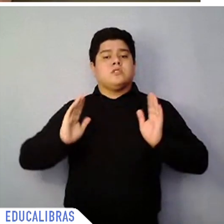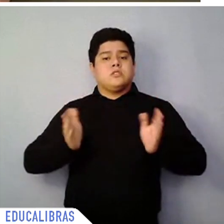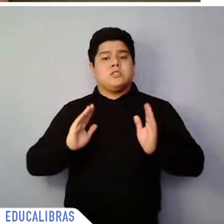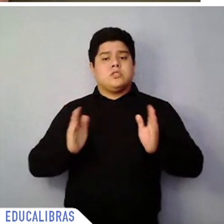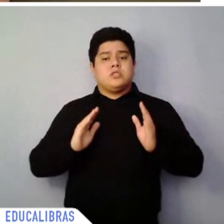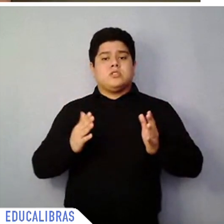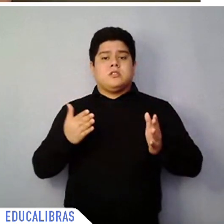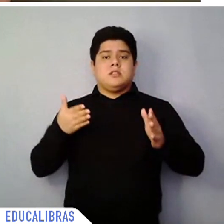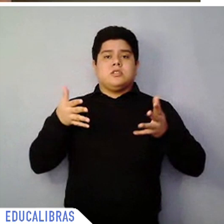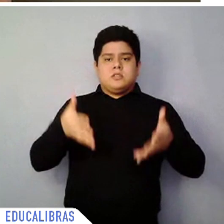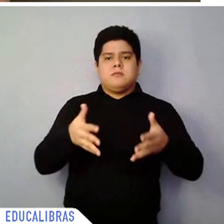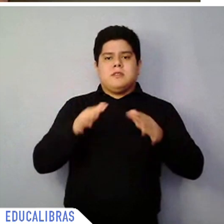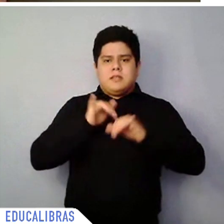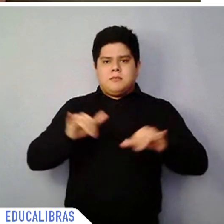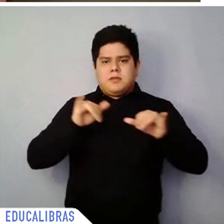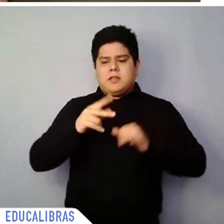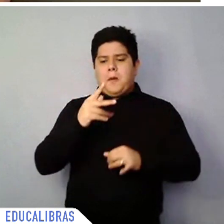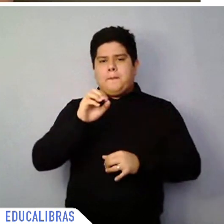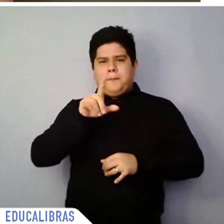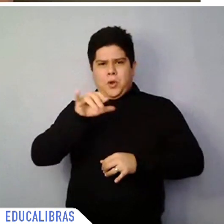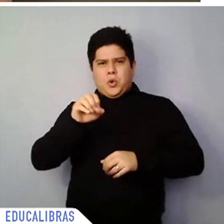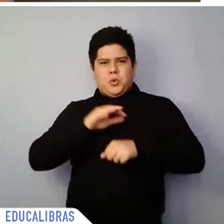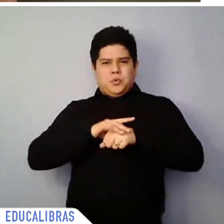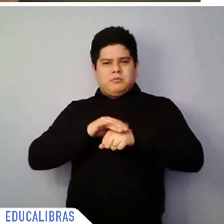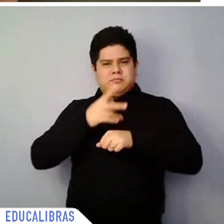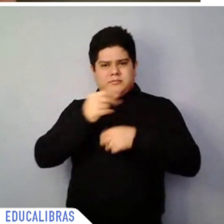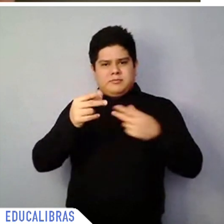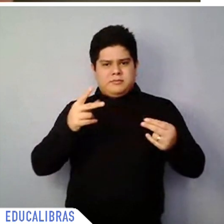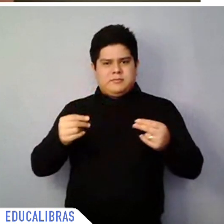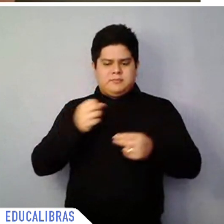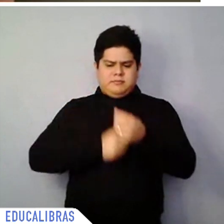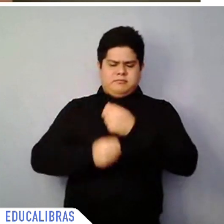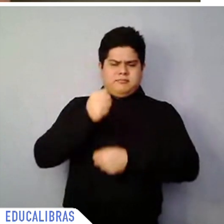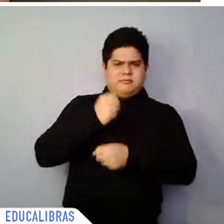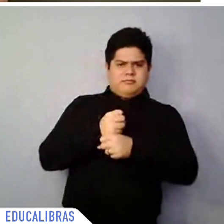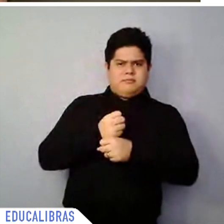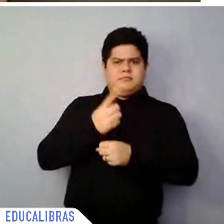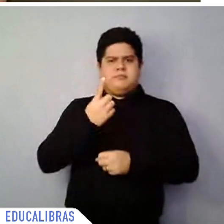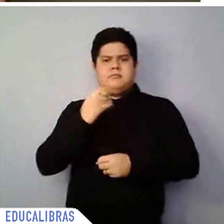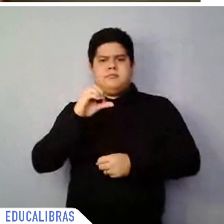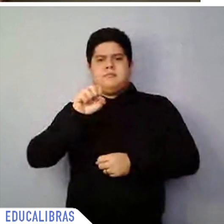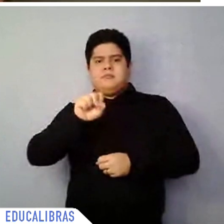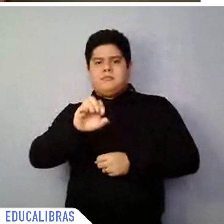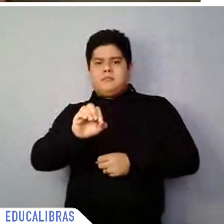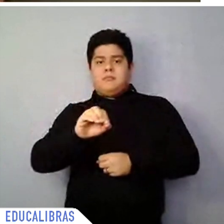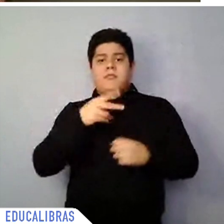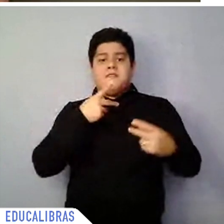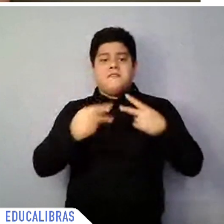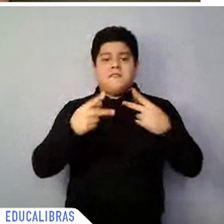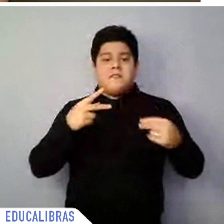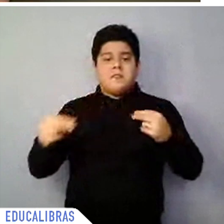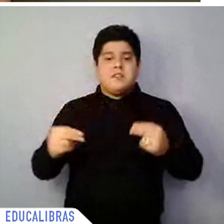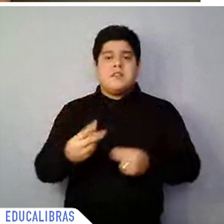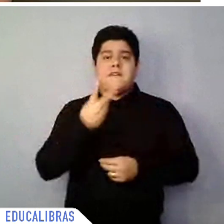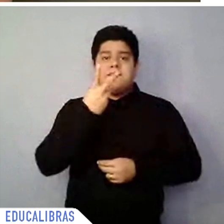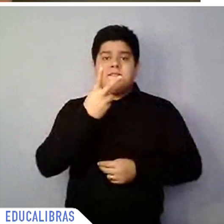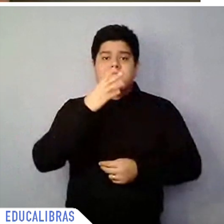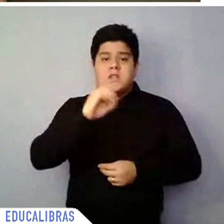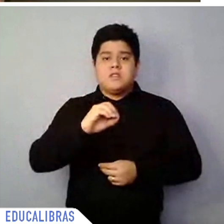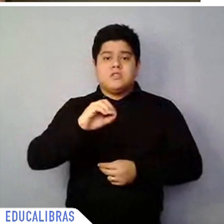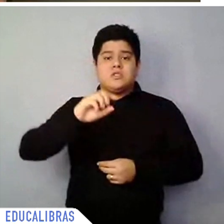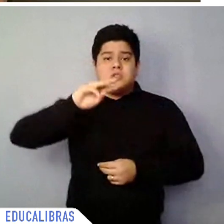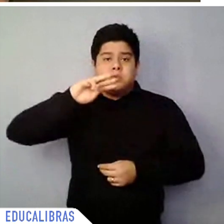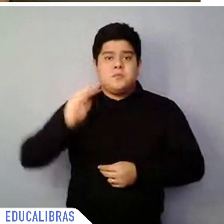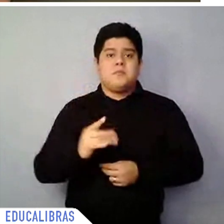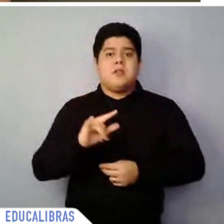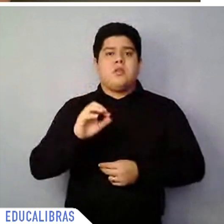and try to set up this network. We started way back in the 80s